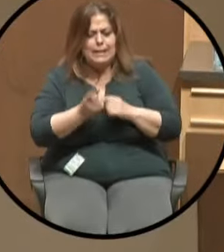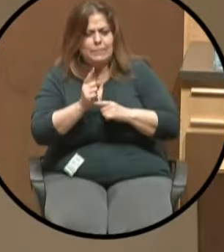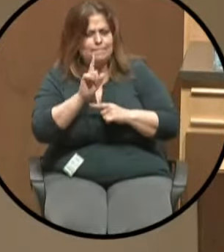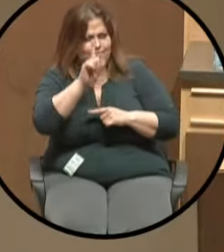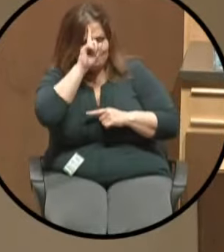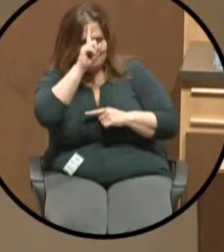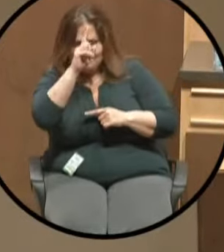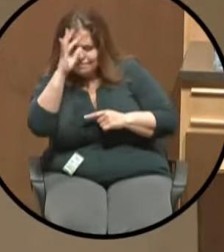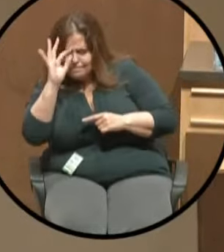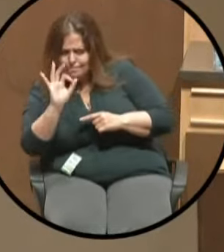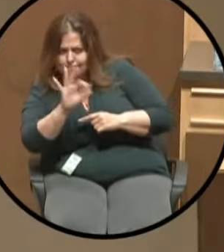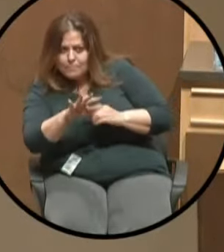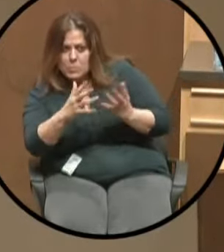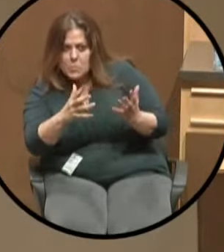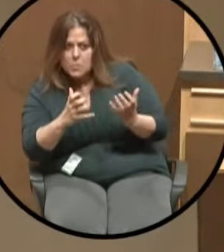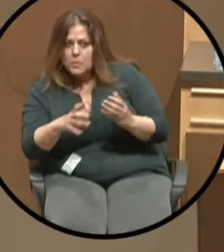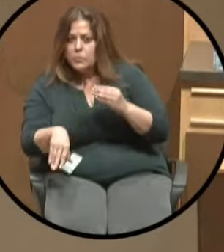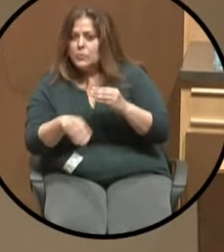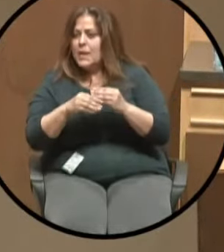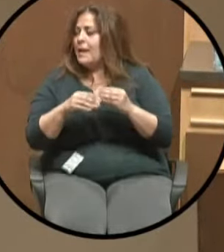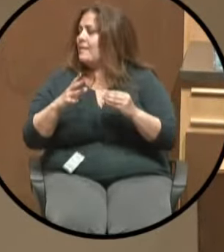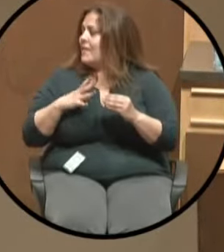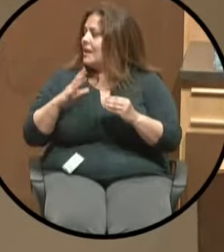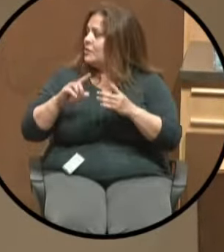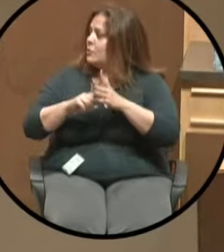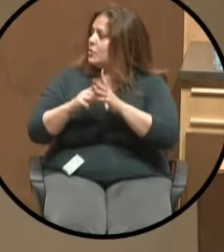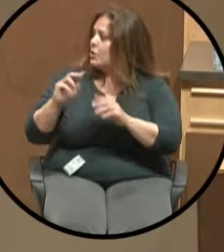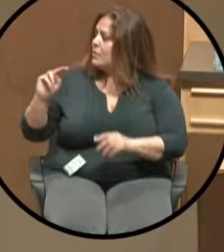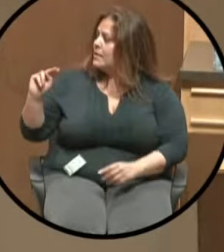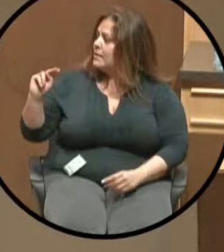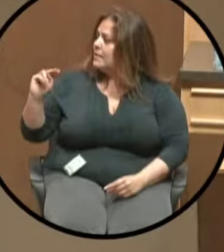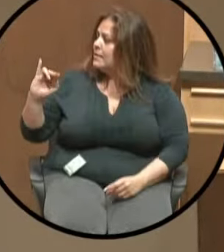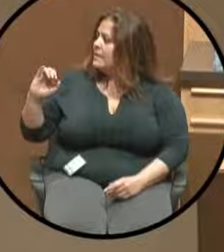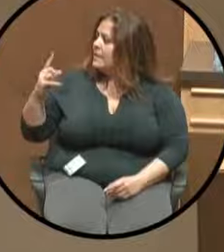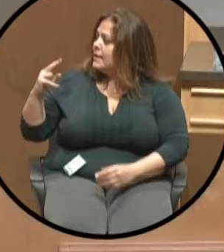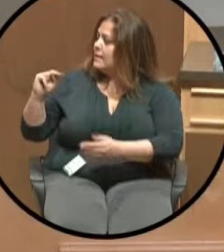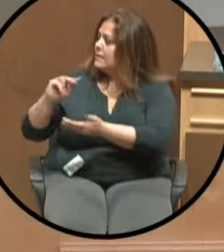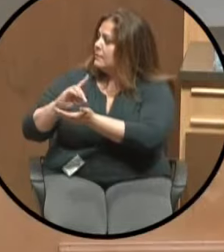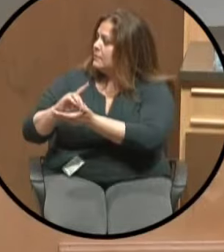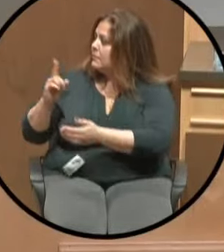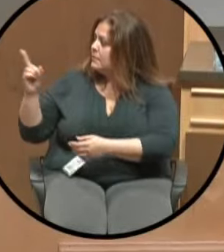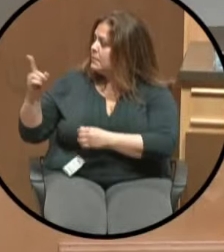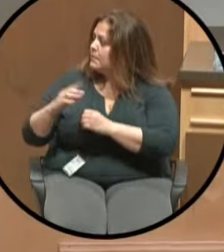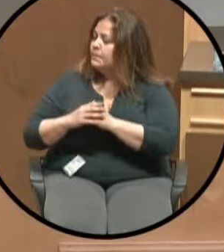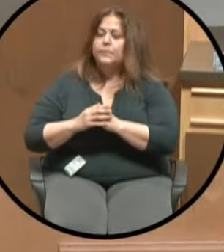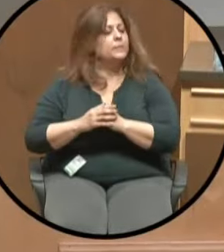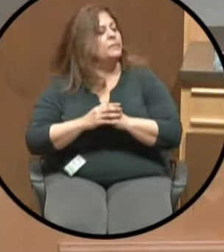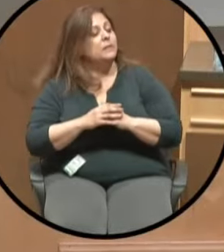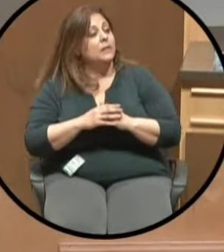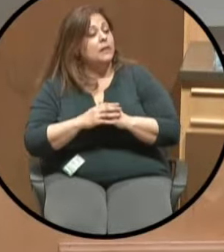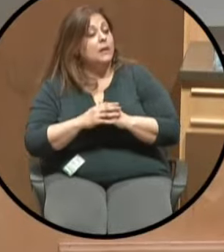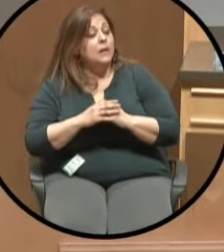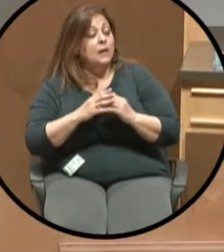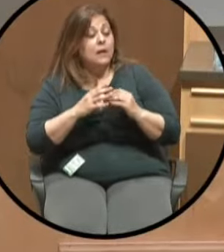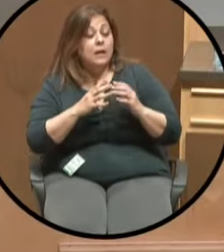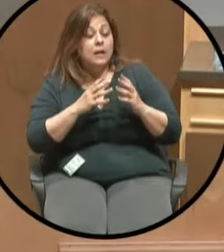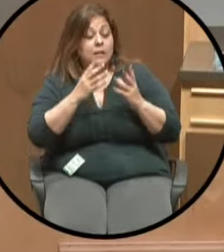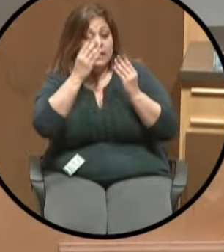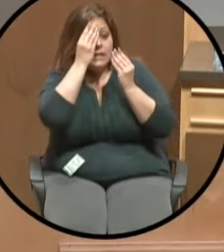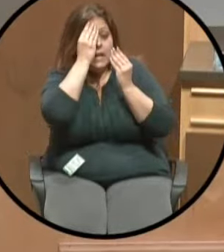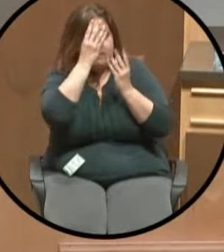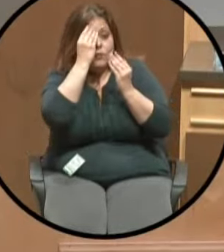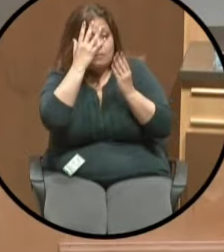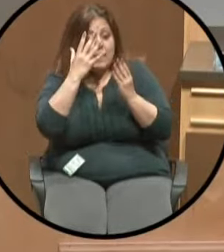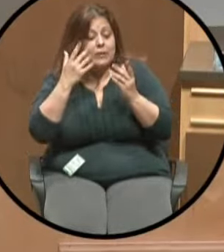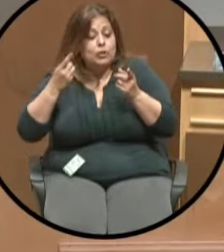we certainly want to make room for that now. I'll start on the end with Dr. Nielsen. You know, this is a lot of information fast, and a